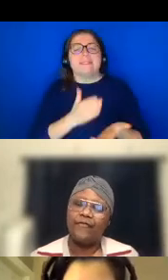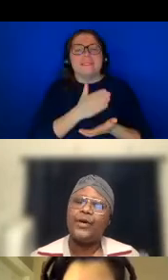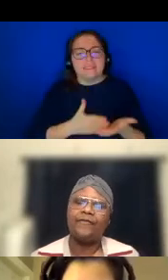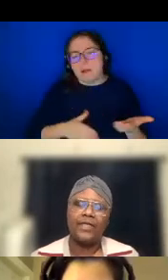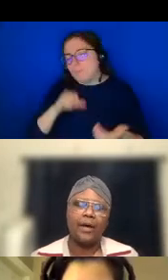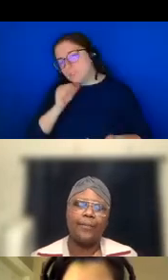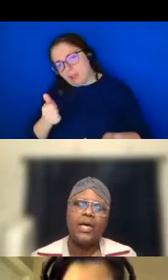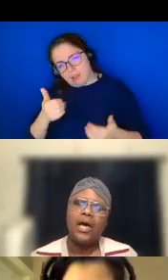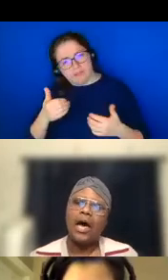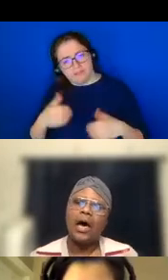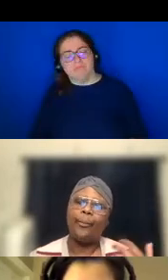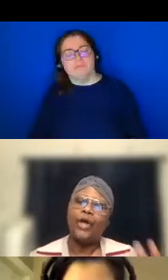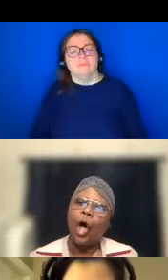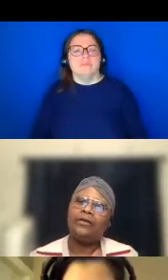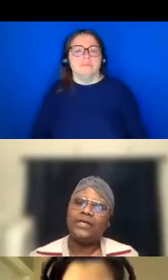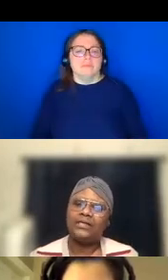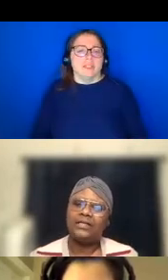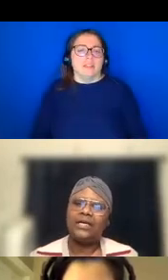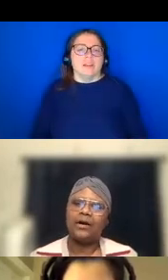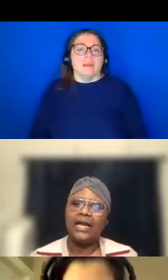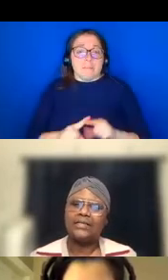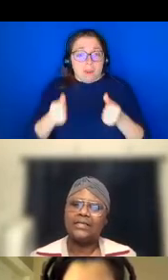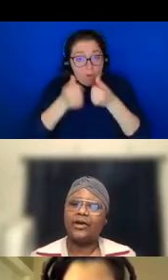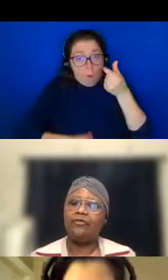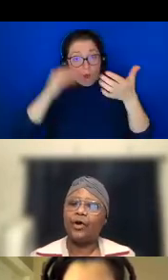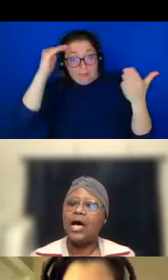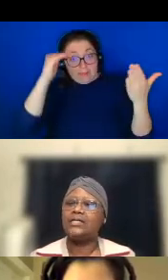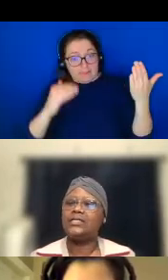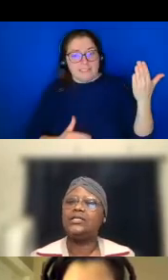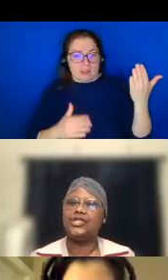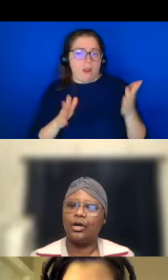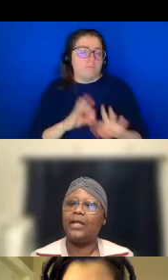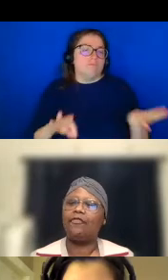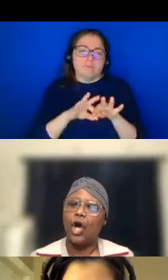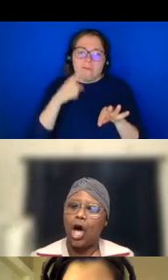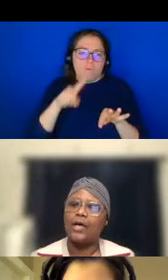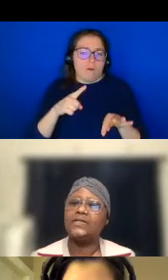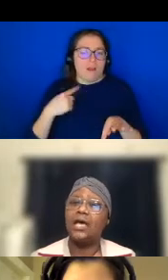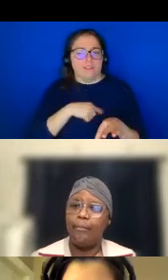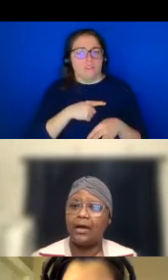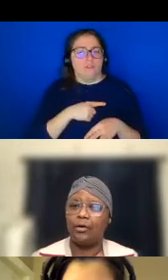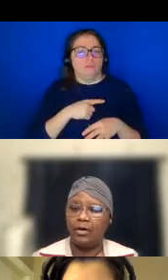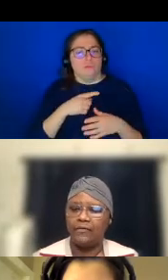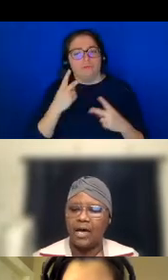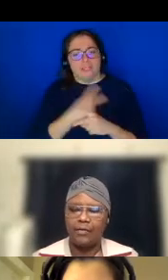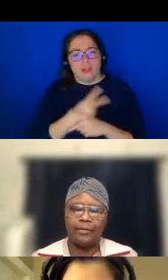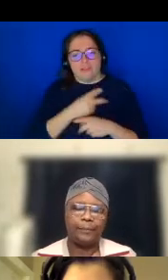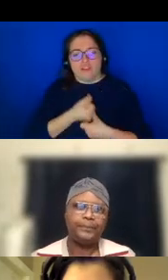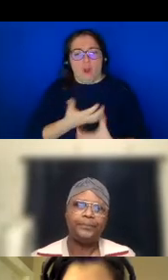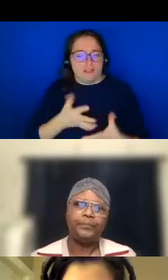a few of them, but all of these things are necessary for us to determine the cause and manner of